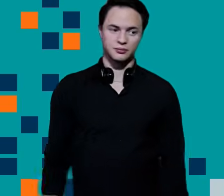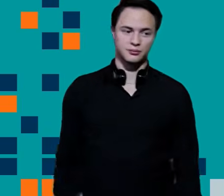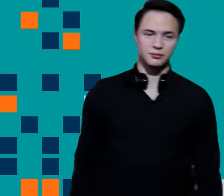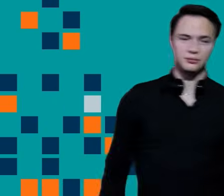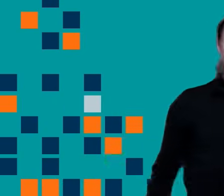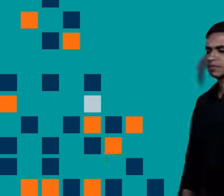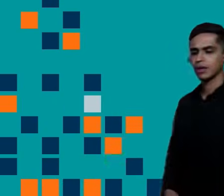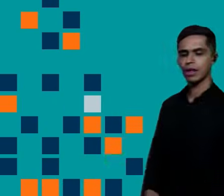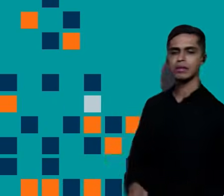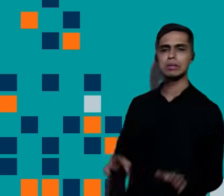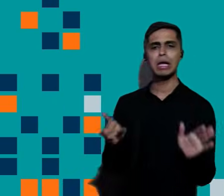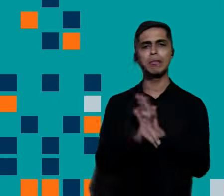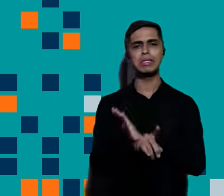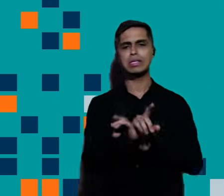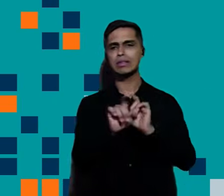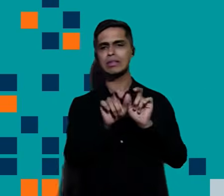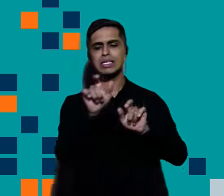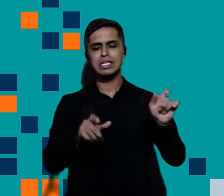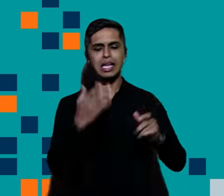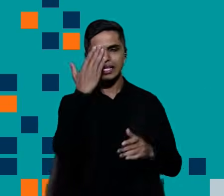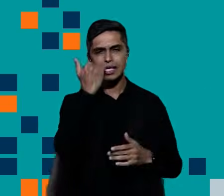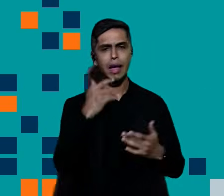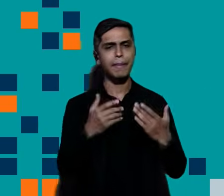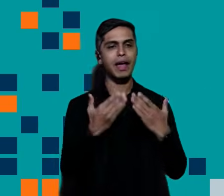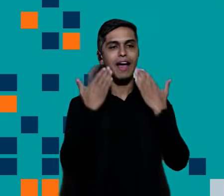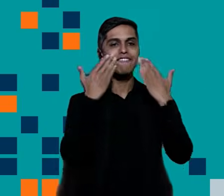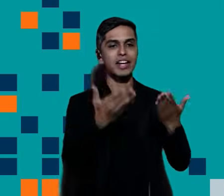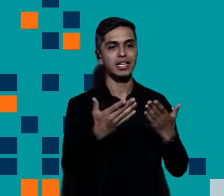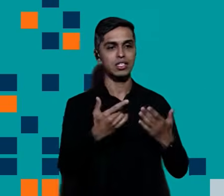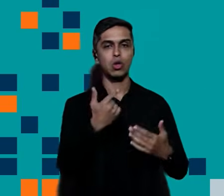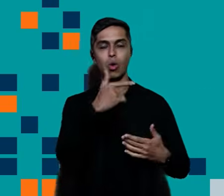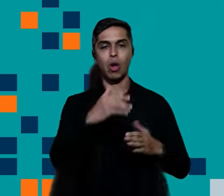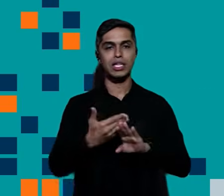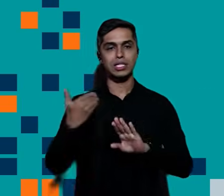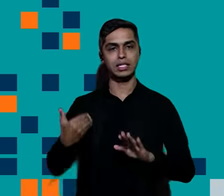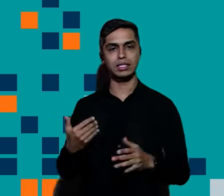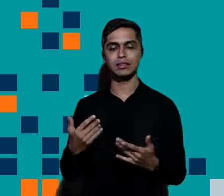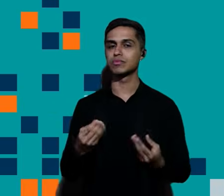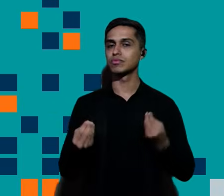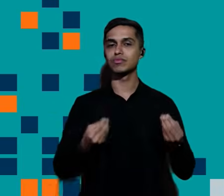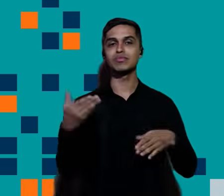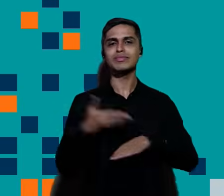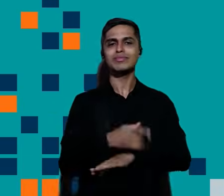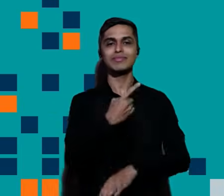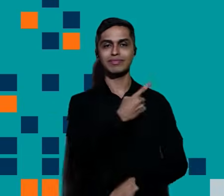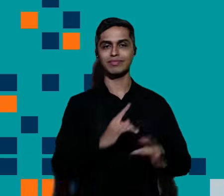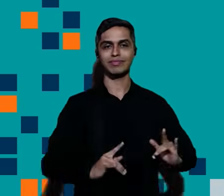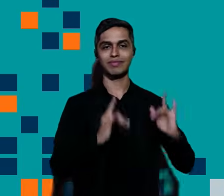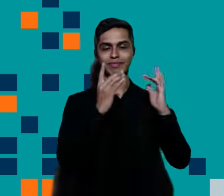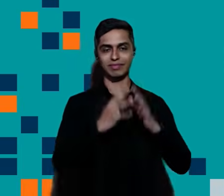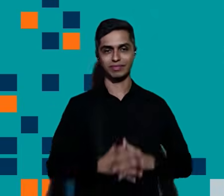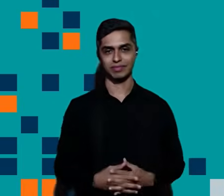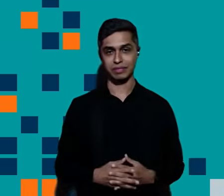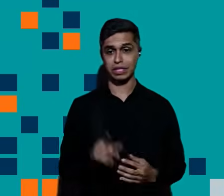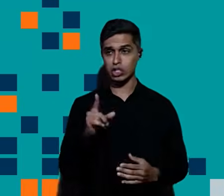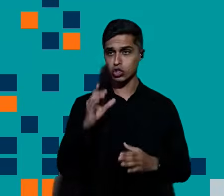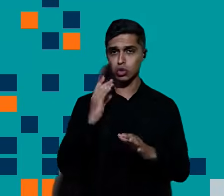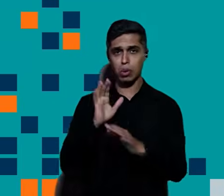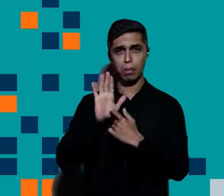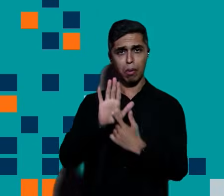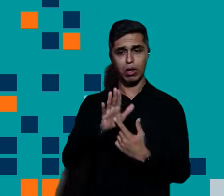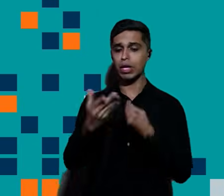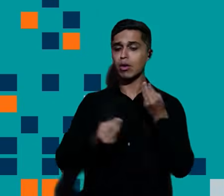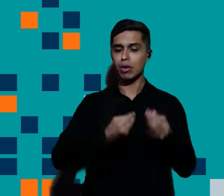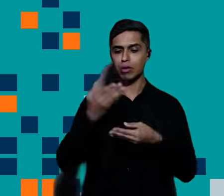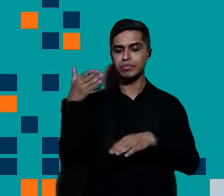where the front door is? How do you get into this building? Does it communicate that to us? So